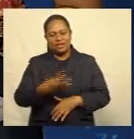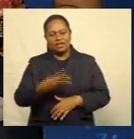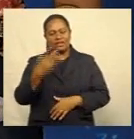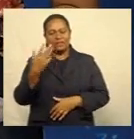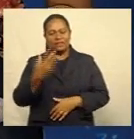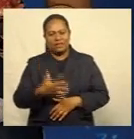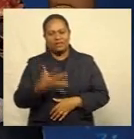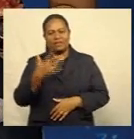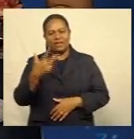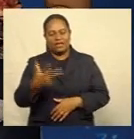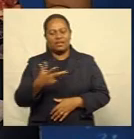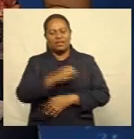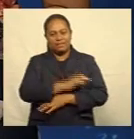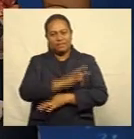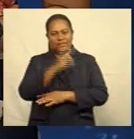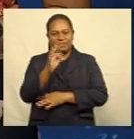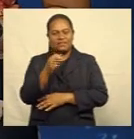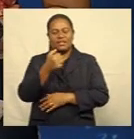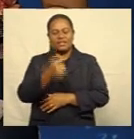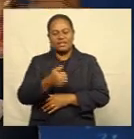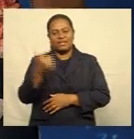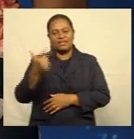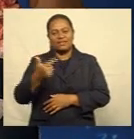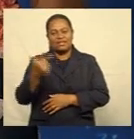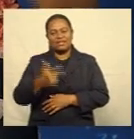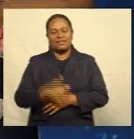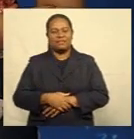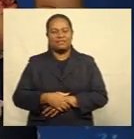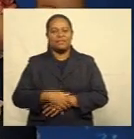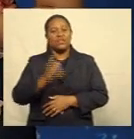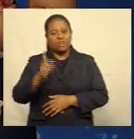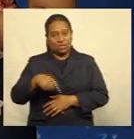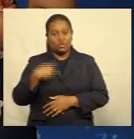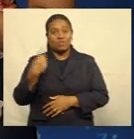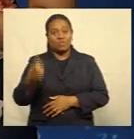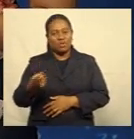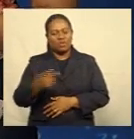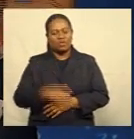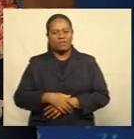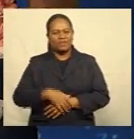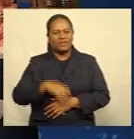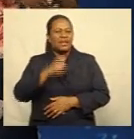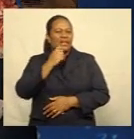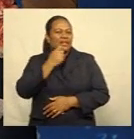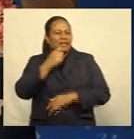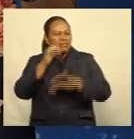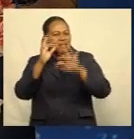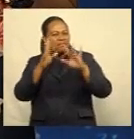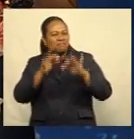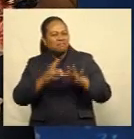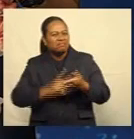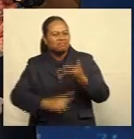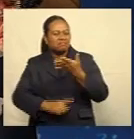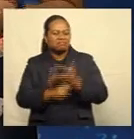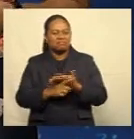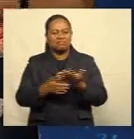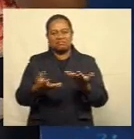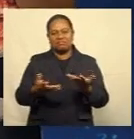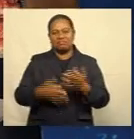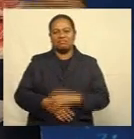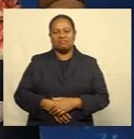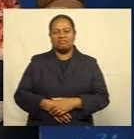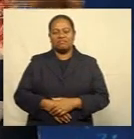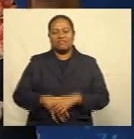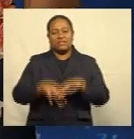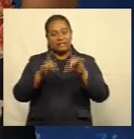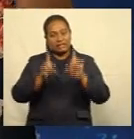a.m. Sunrise at 6:17. For tomorrow, few odd showers which shouldn't be a bother to your weekend, but do